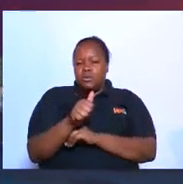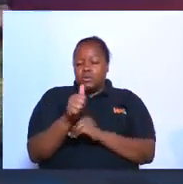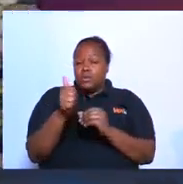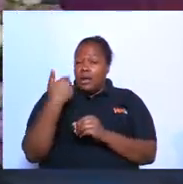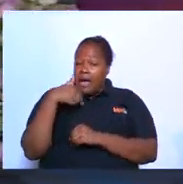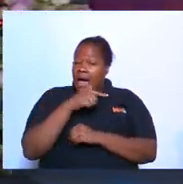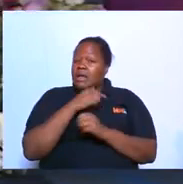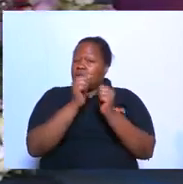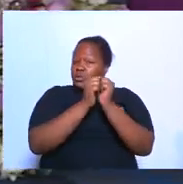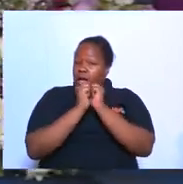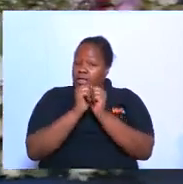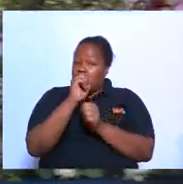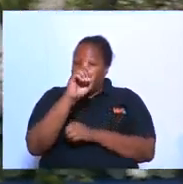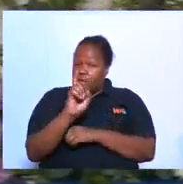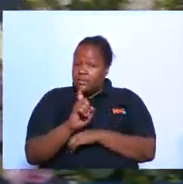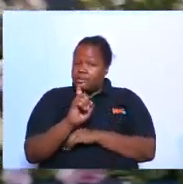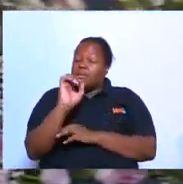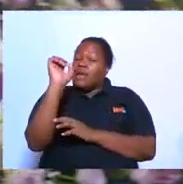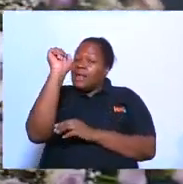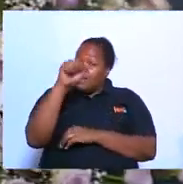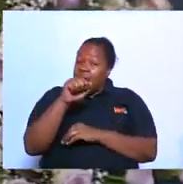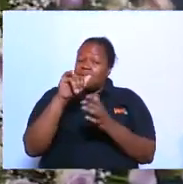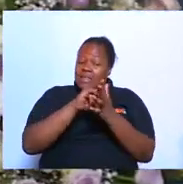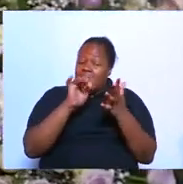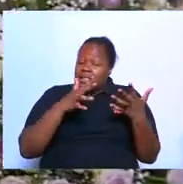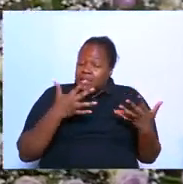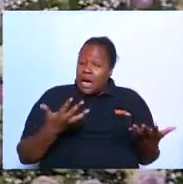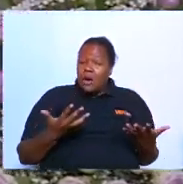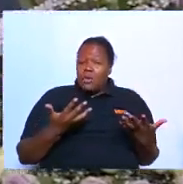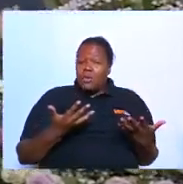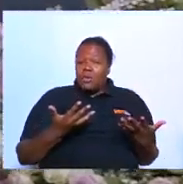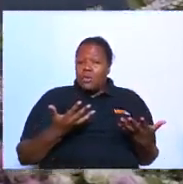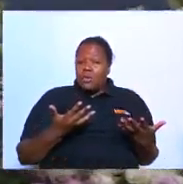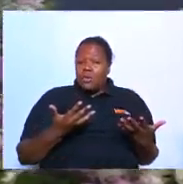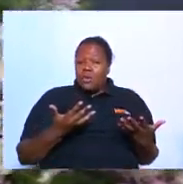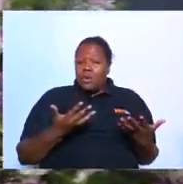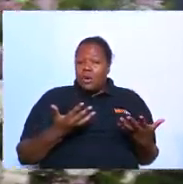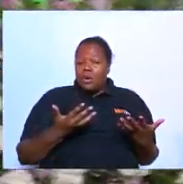are we together yes that's how it is